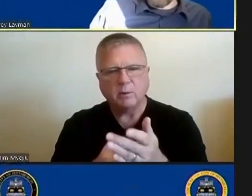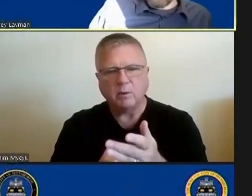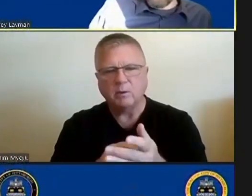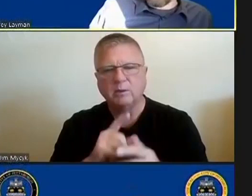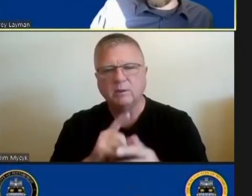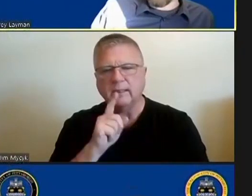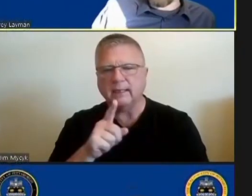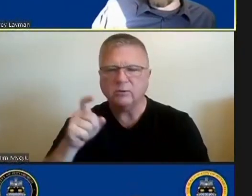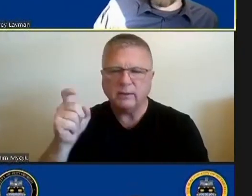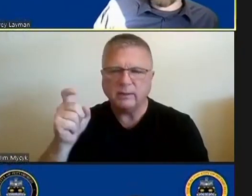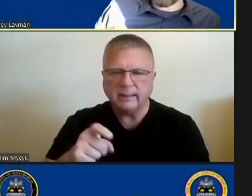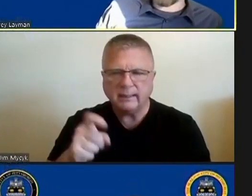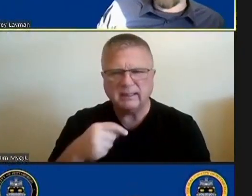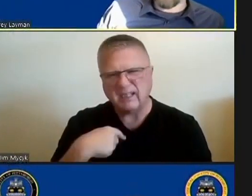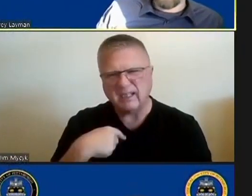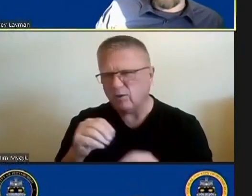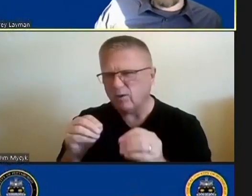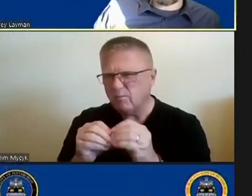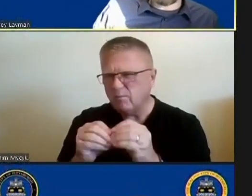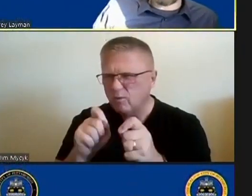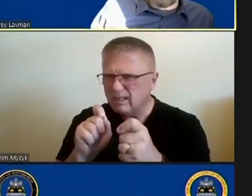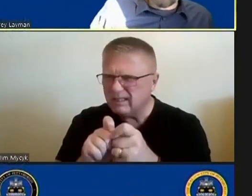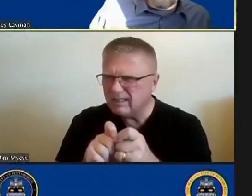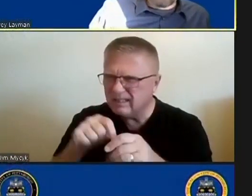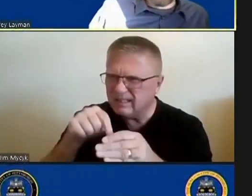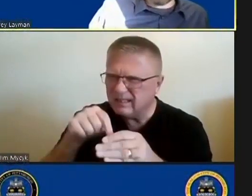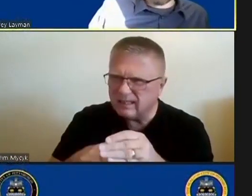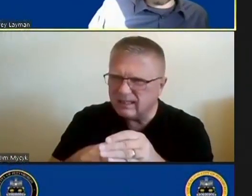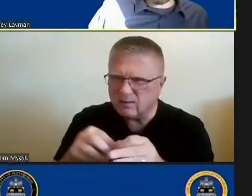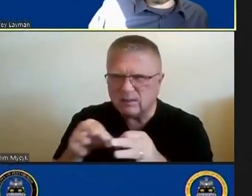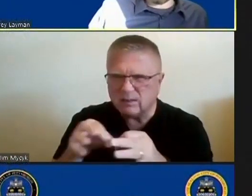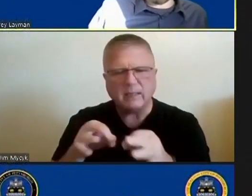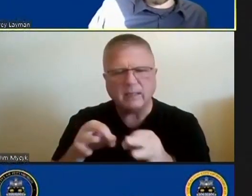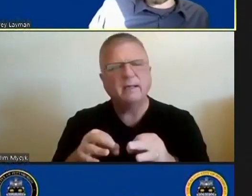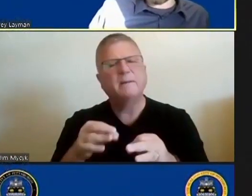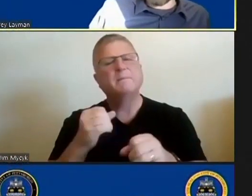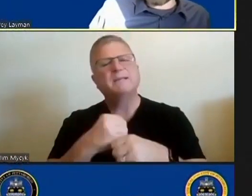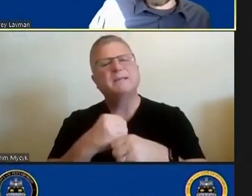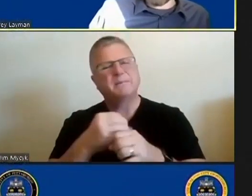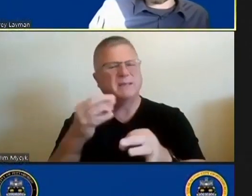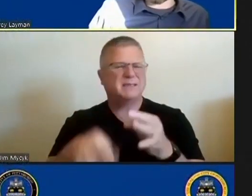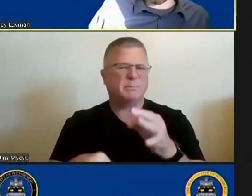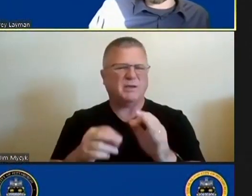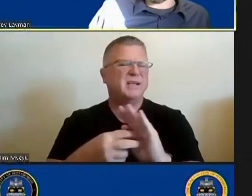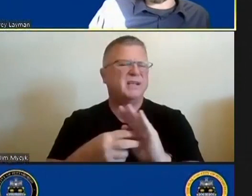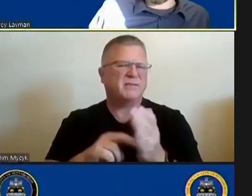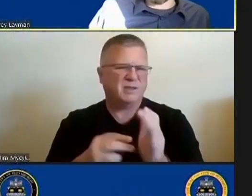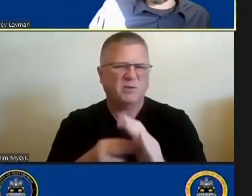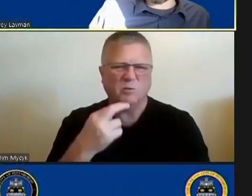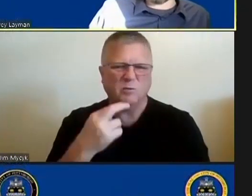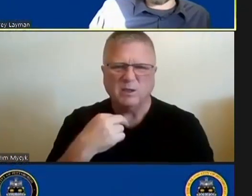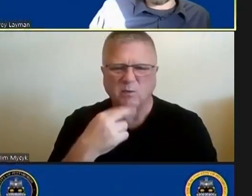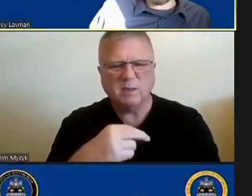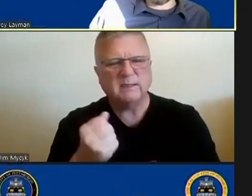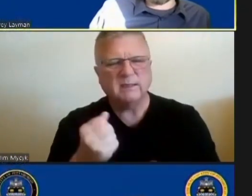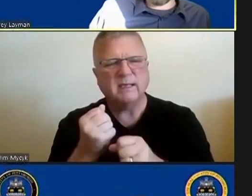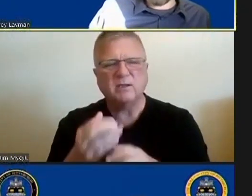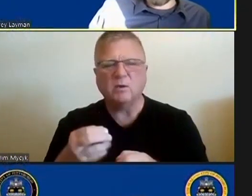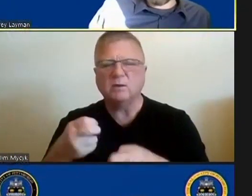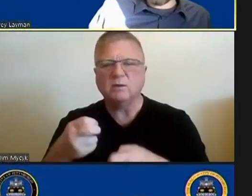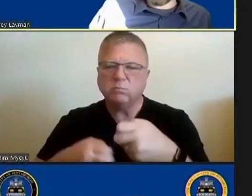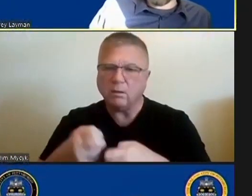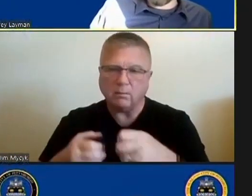get into that in a little bit more detail. To simplify the definitions of restaurants that had actually caused some problems over the